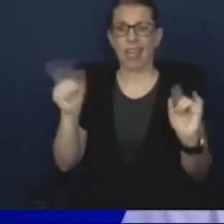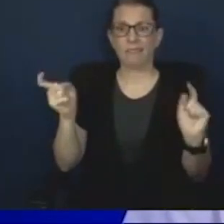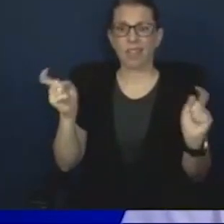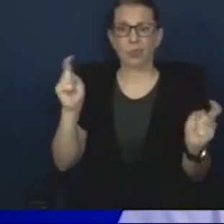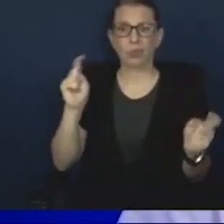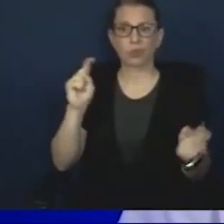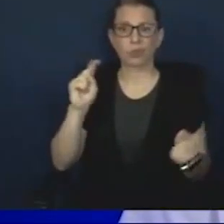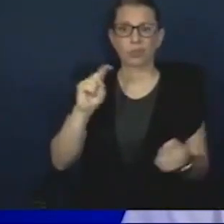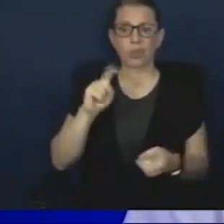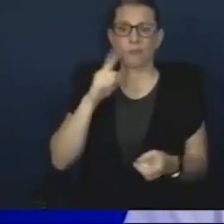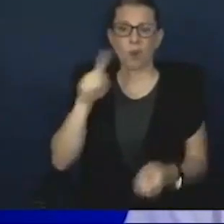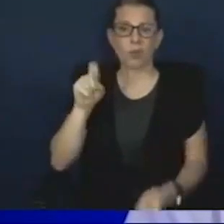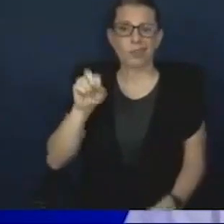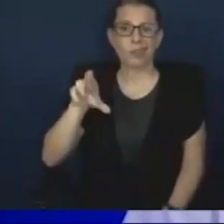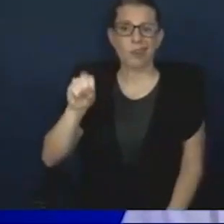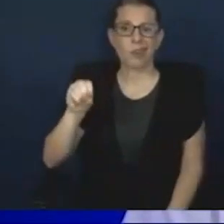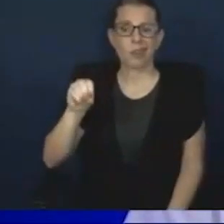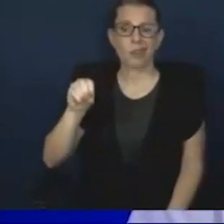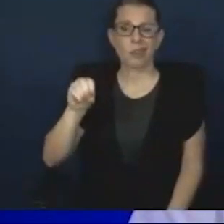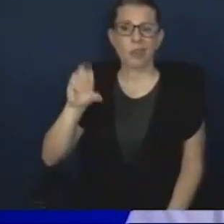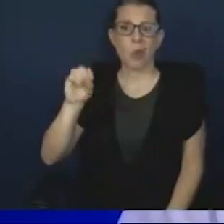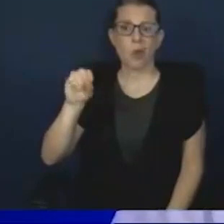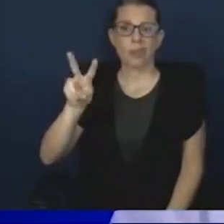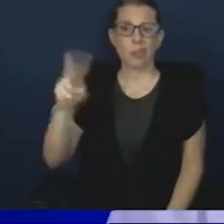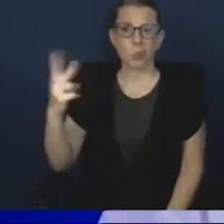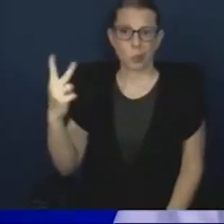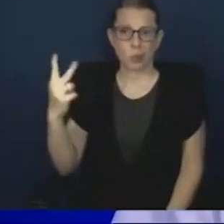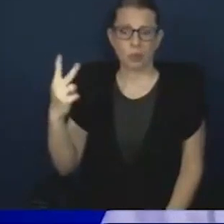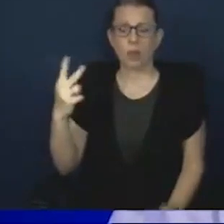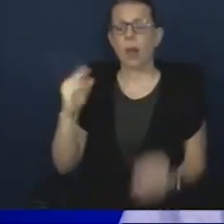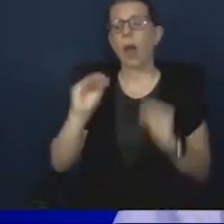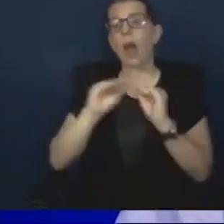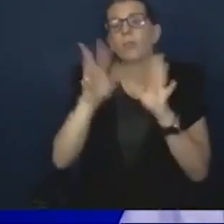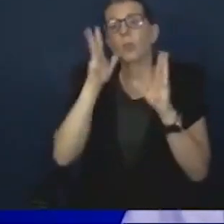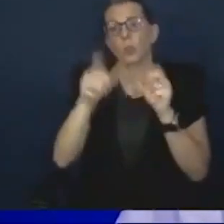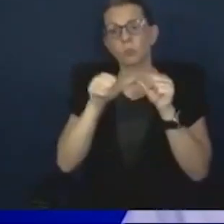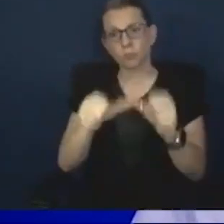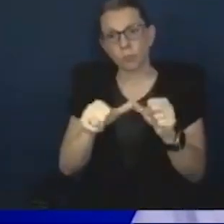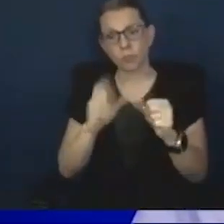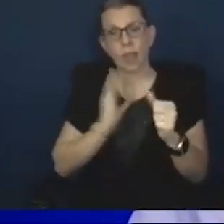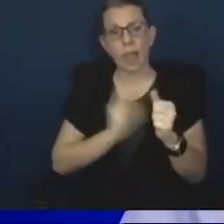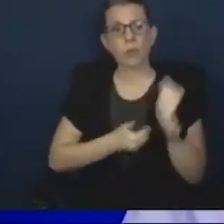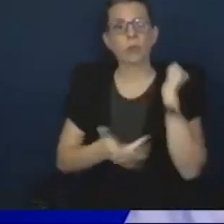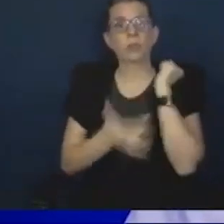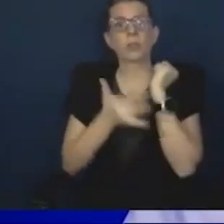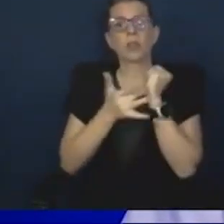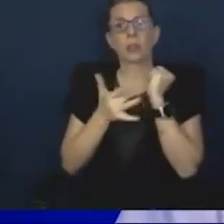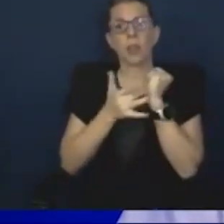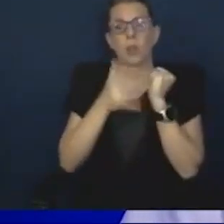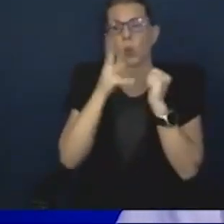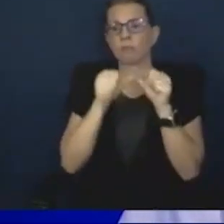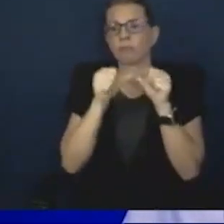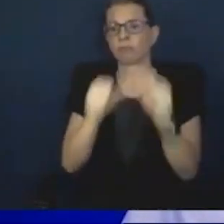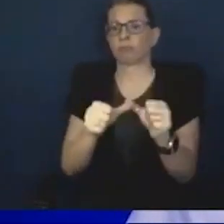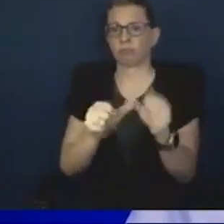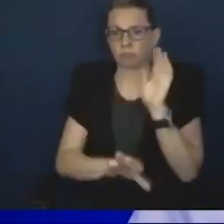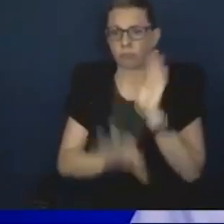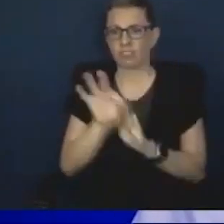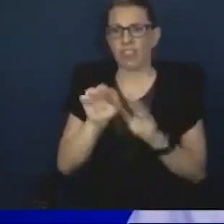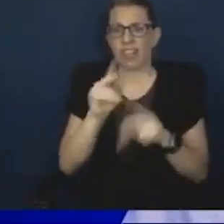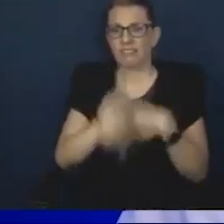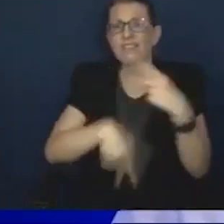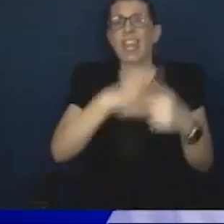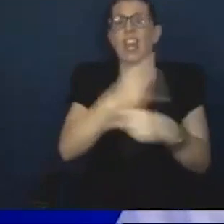SARS-CoV-2. It will obviously continue, and with our technology, we will be able to continue to find variants much easier than